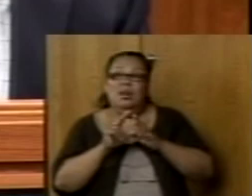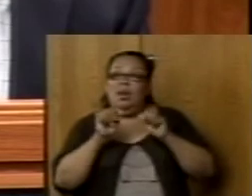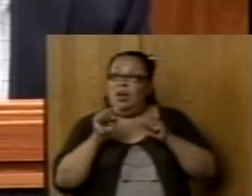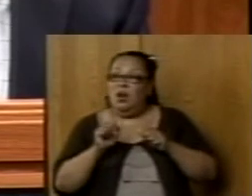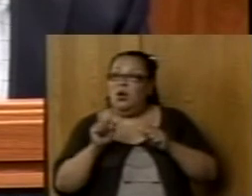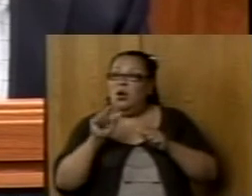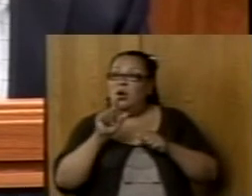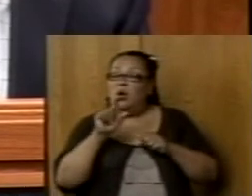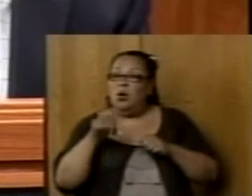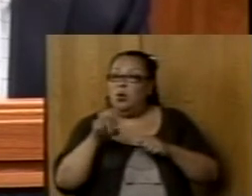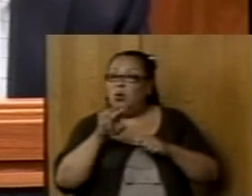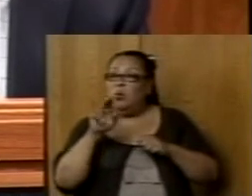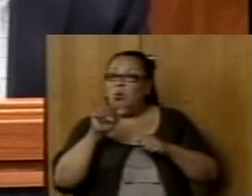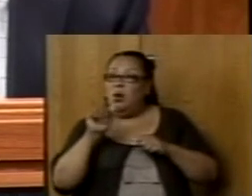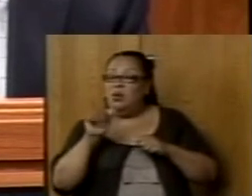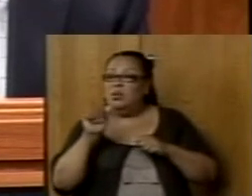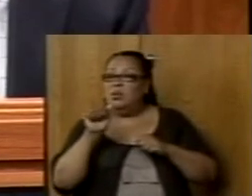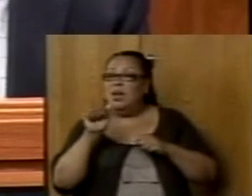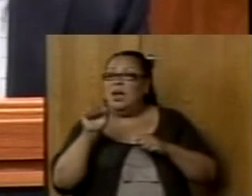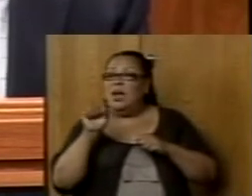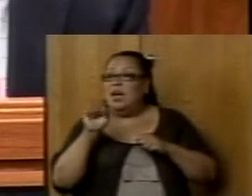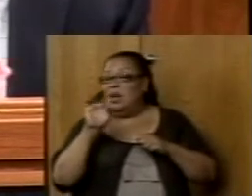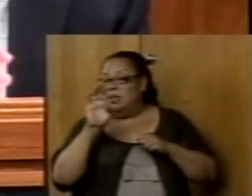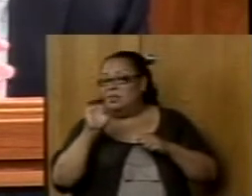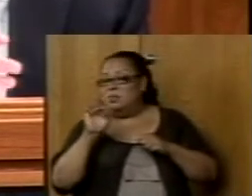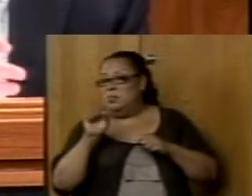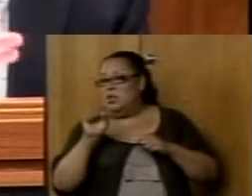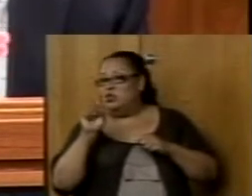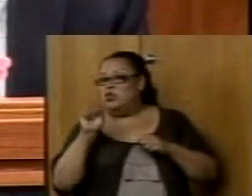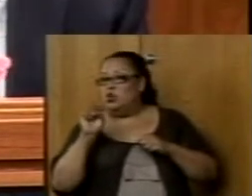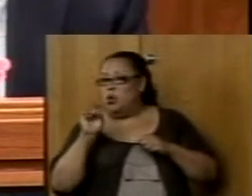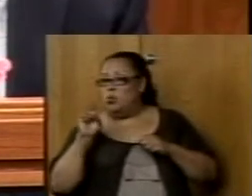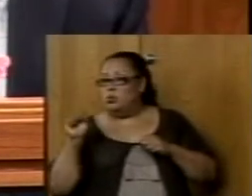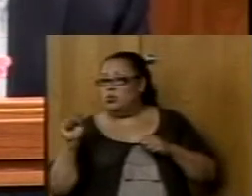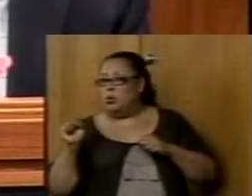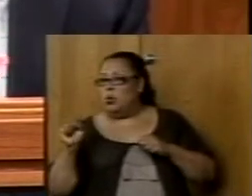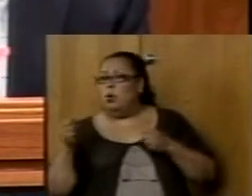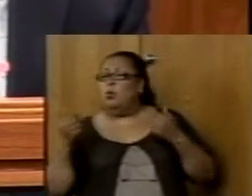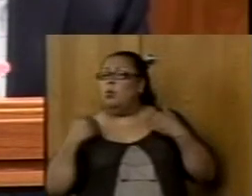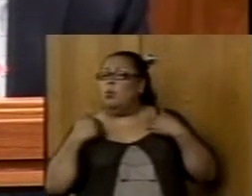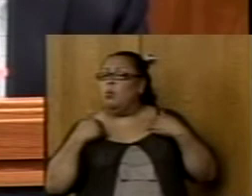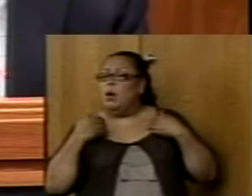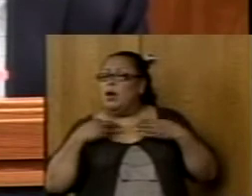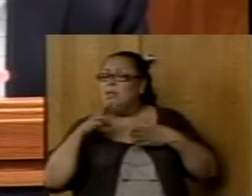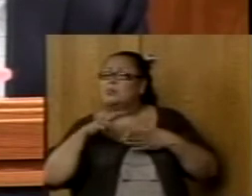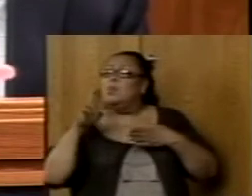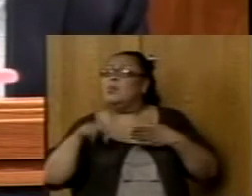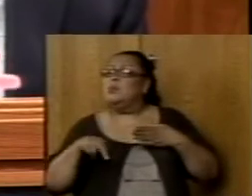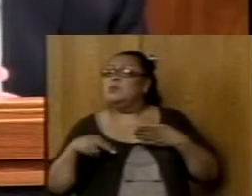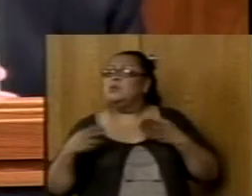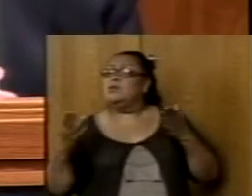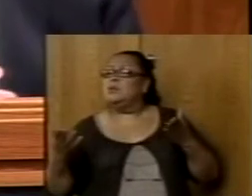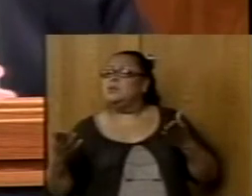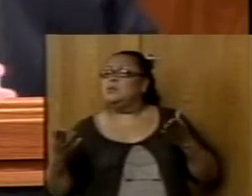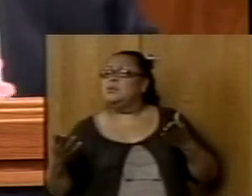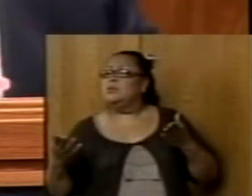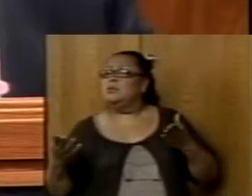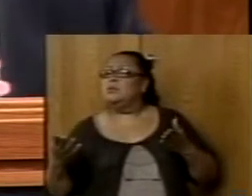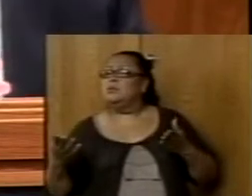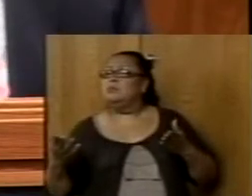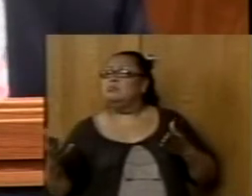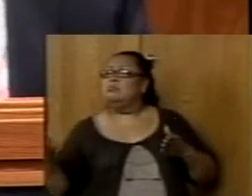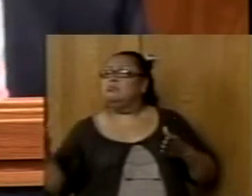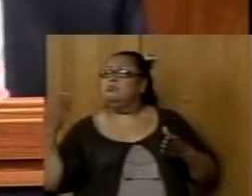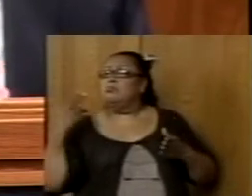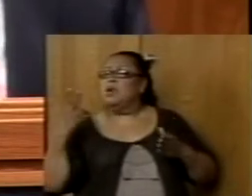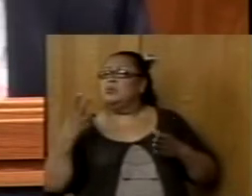quality, and asbestos abatement, what have been the results, say, for the